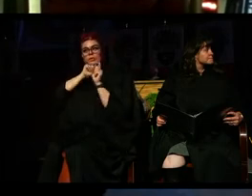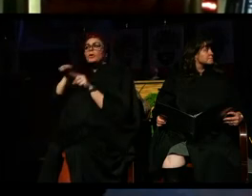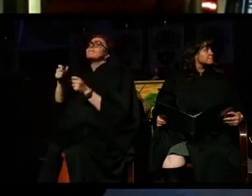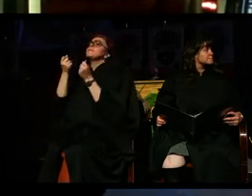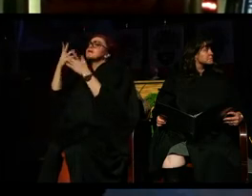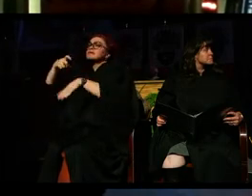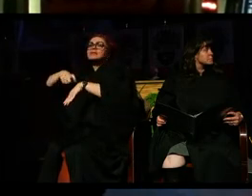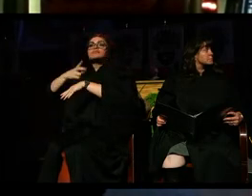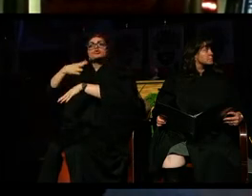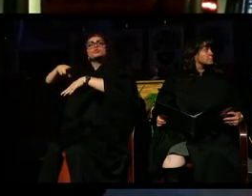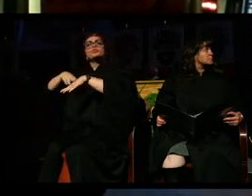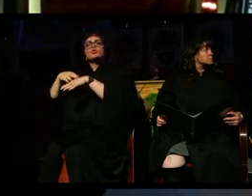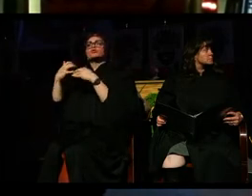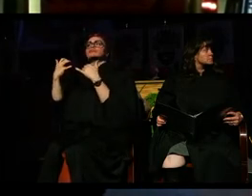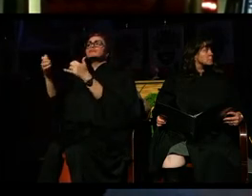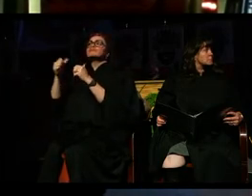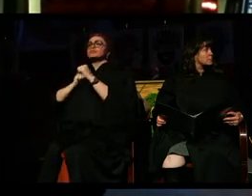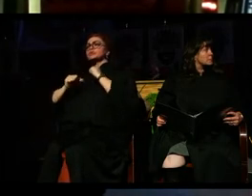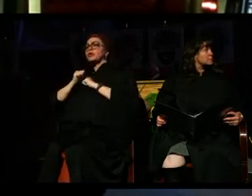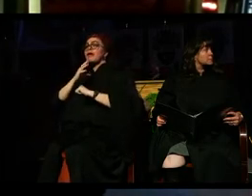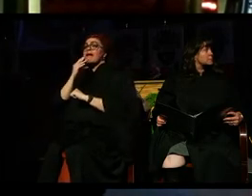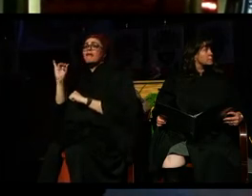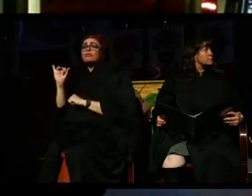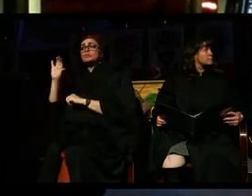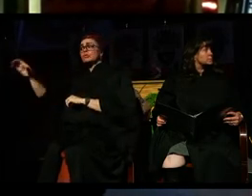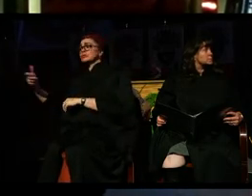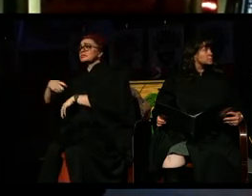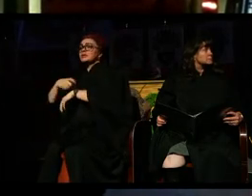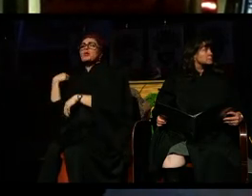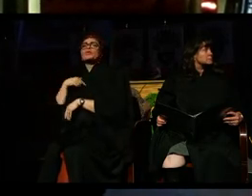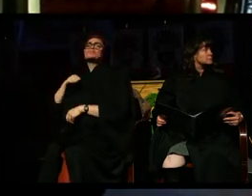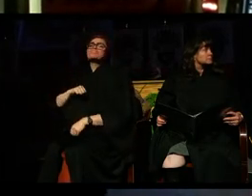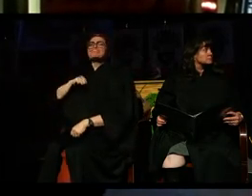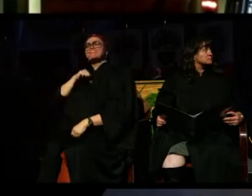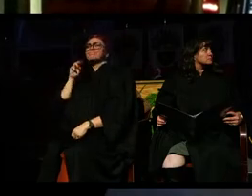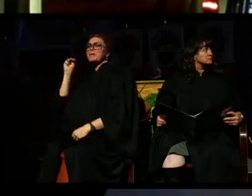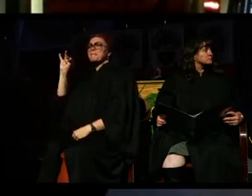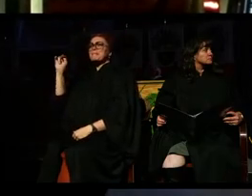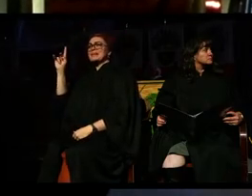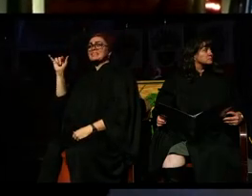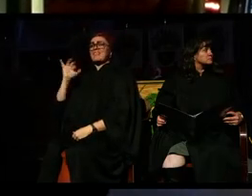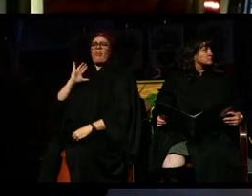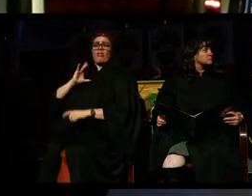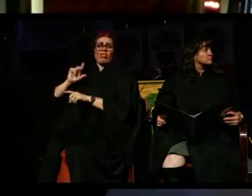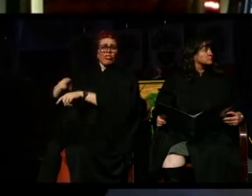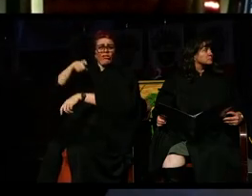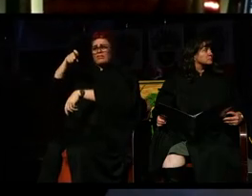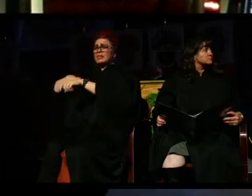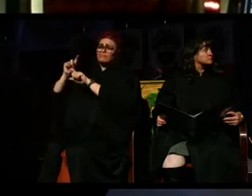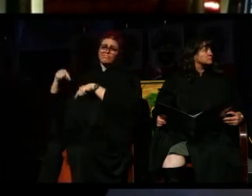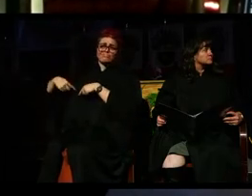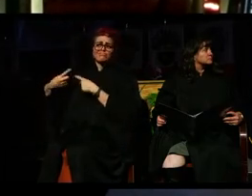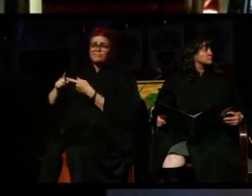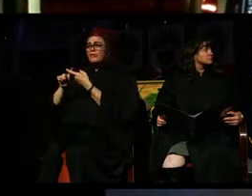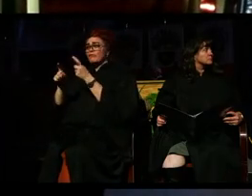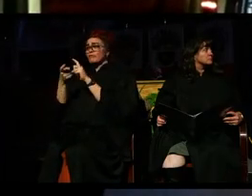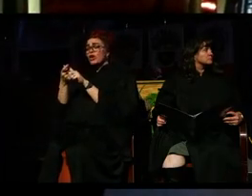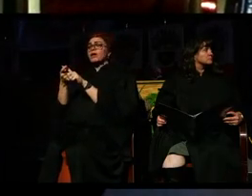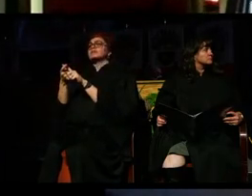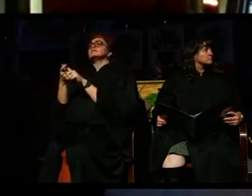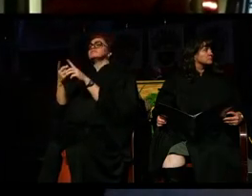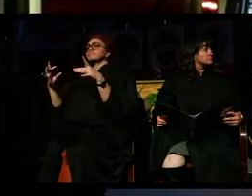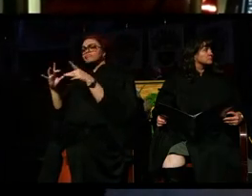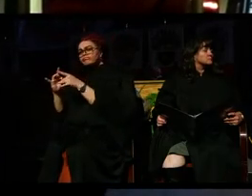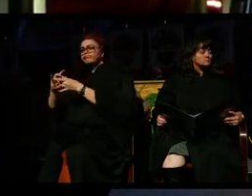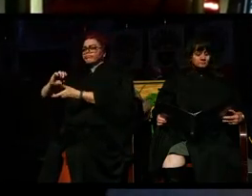shows, and we love coming to Utah. And we're so very proud of Mindy, a longtime friend, a longtime associate, a longtime